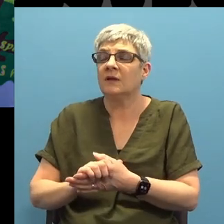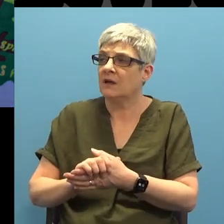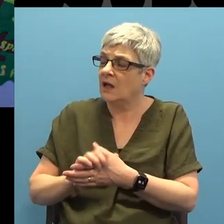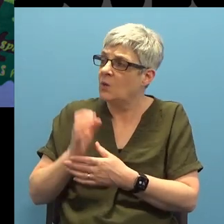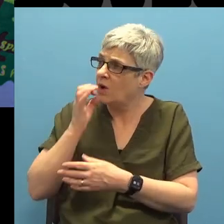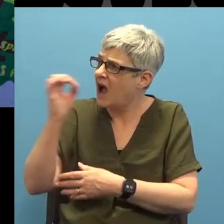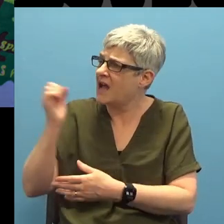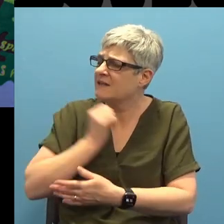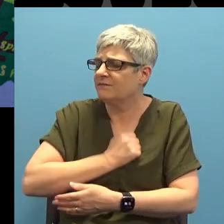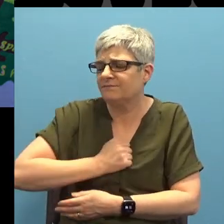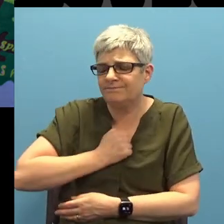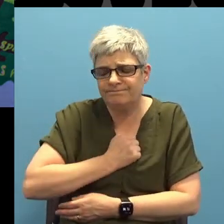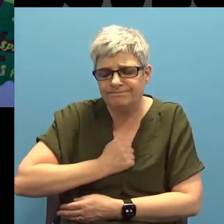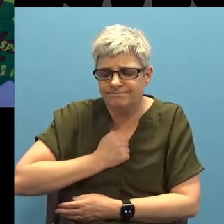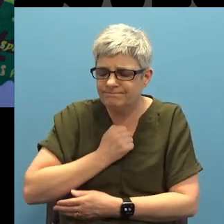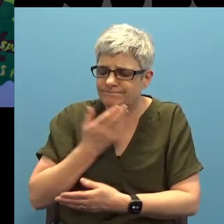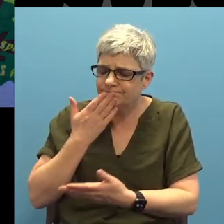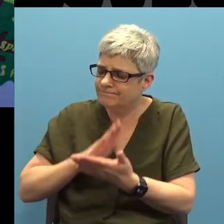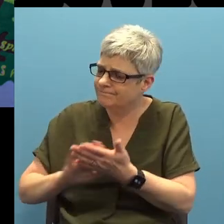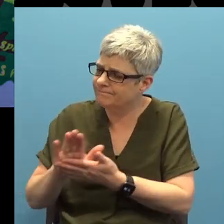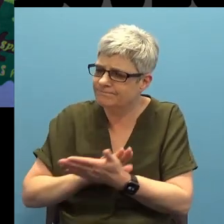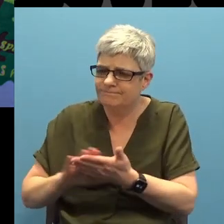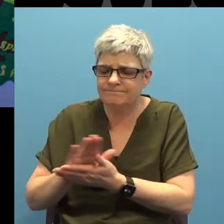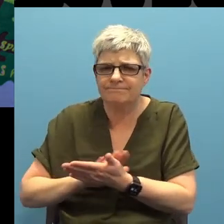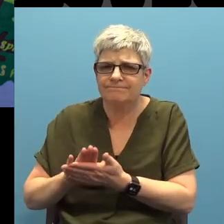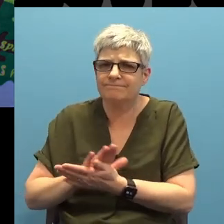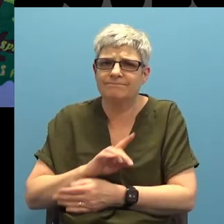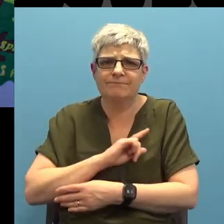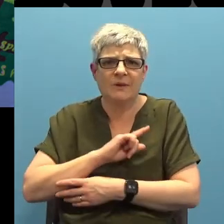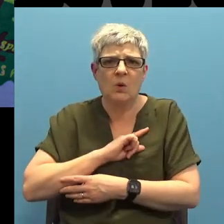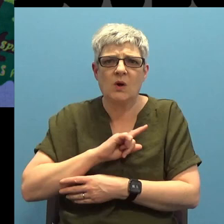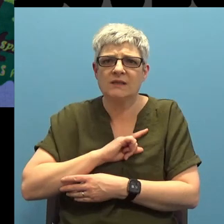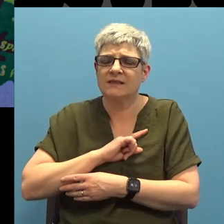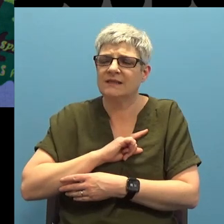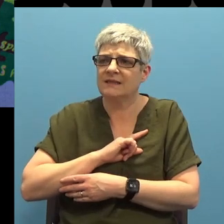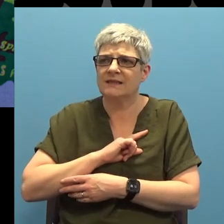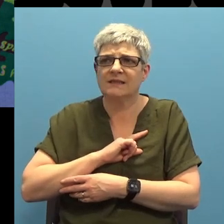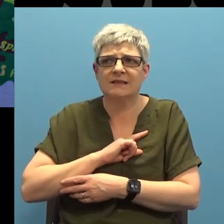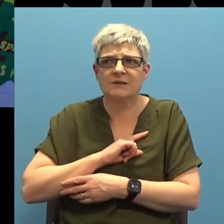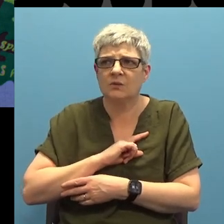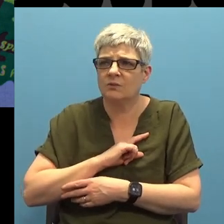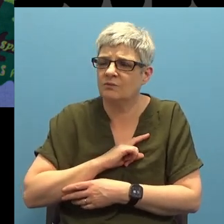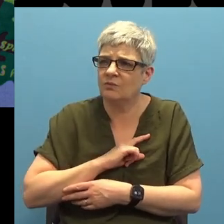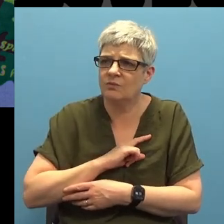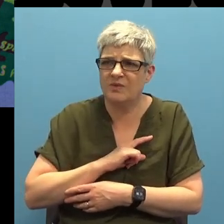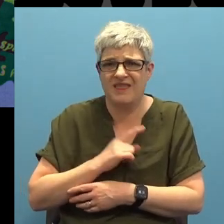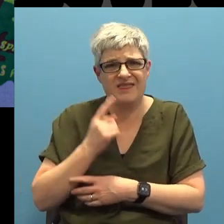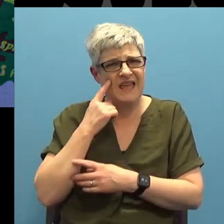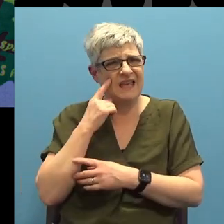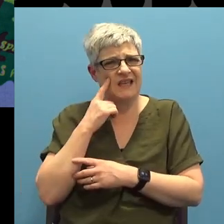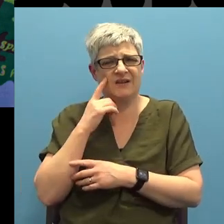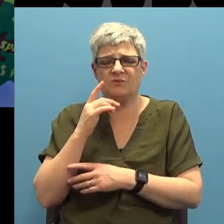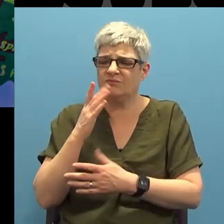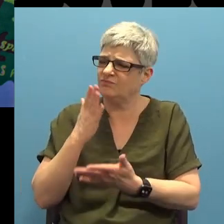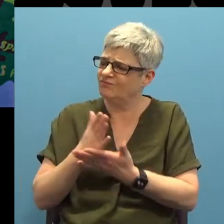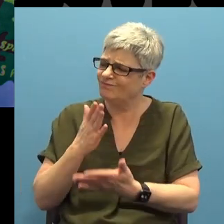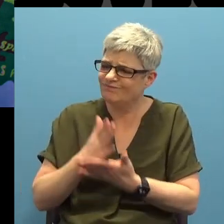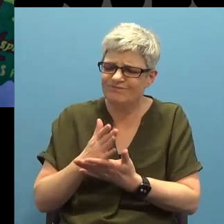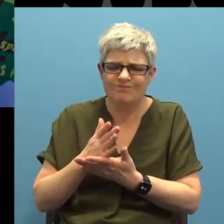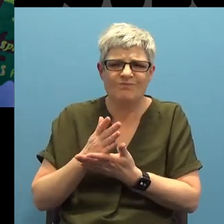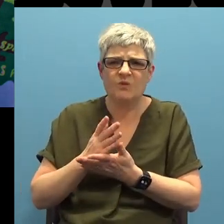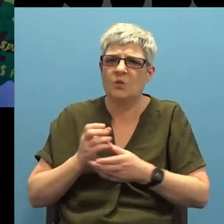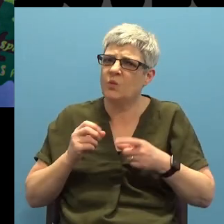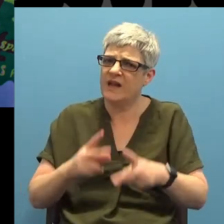We ask forgiveness for the times when we've made light of the ways in which you've sacrificed for us, that you've sought us